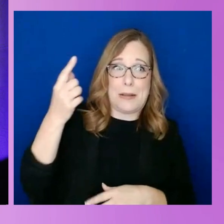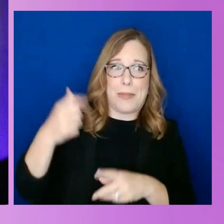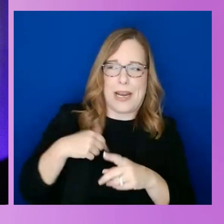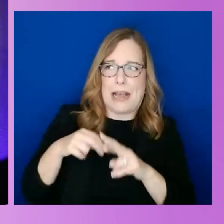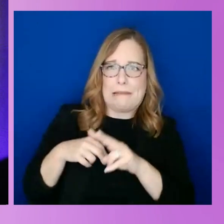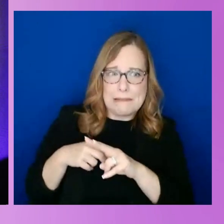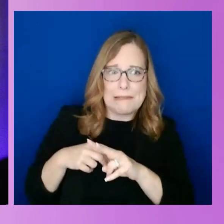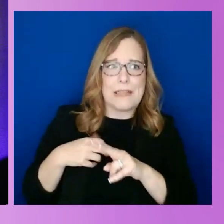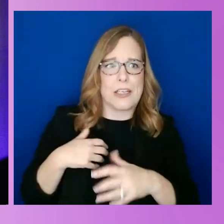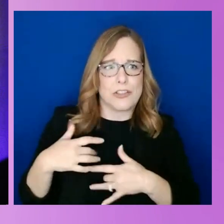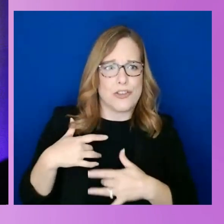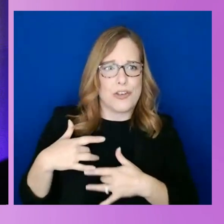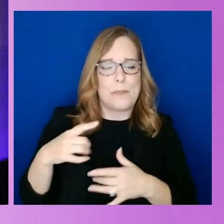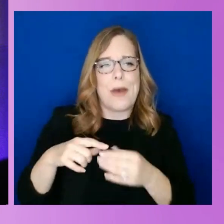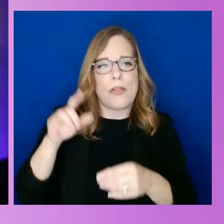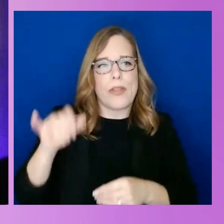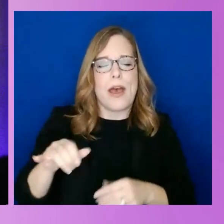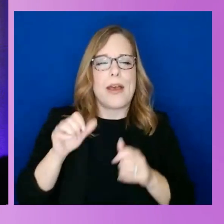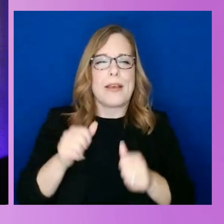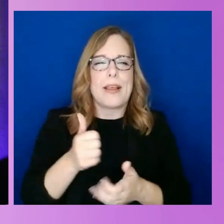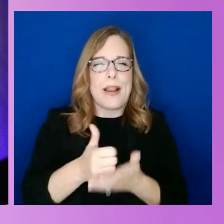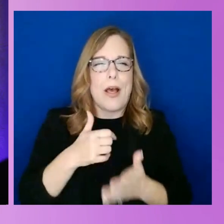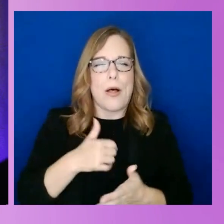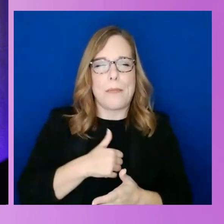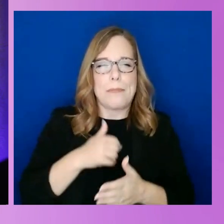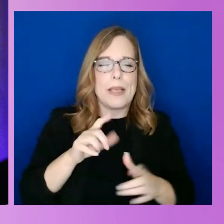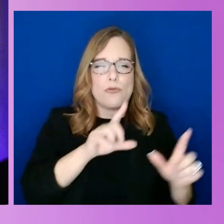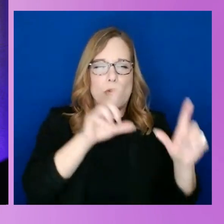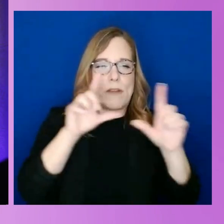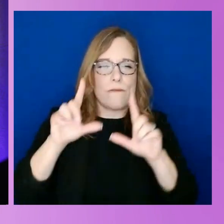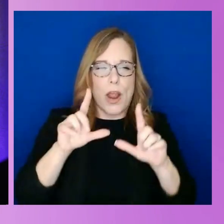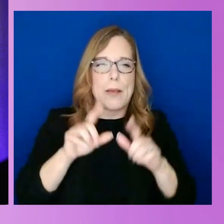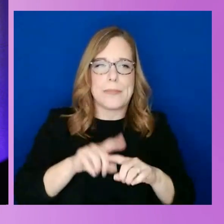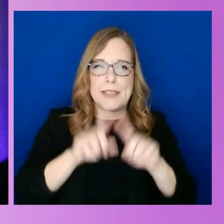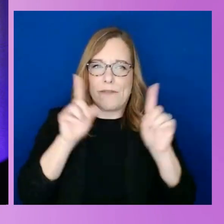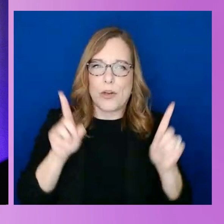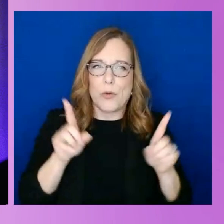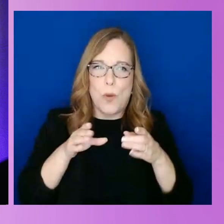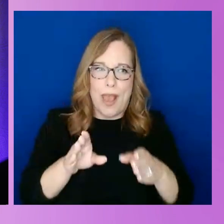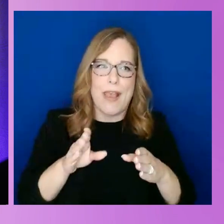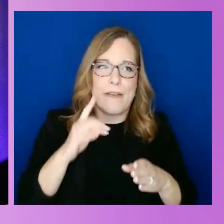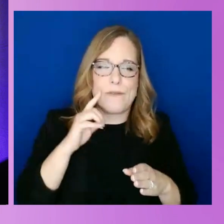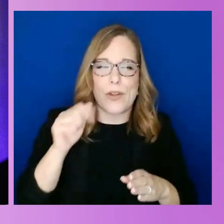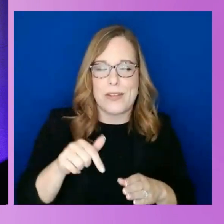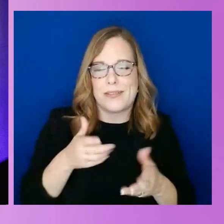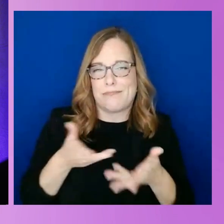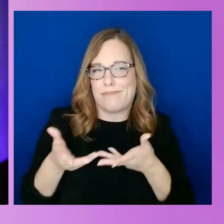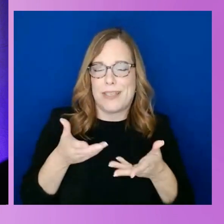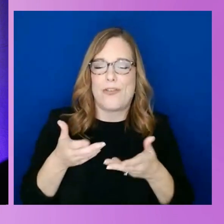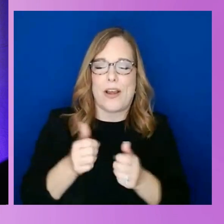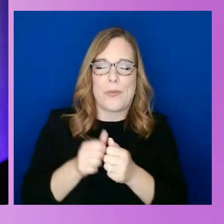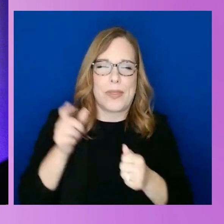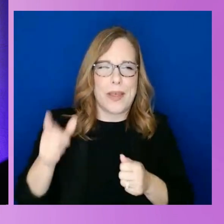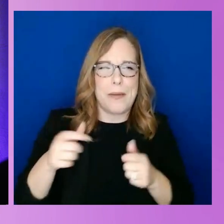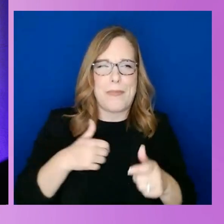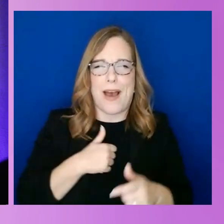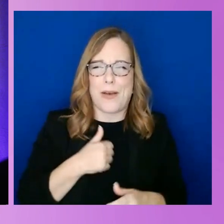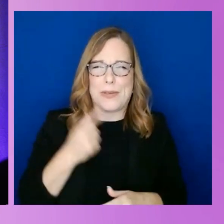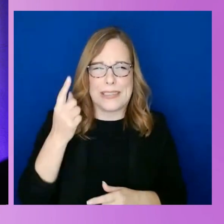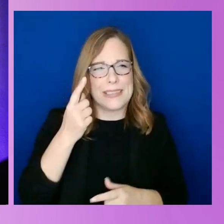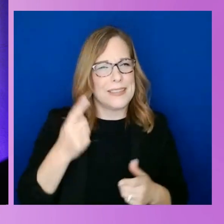reframe an uncomfortable interaction. I had an emotional reaction to this feedback in the moment, and I wasn't quite sure how to respond to